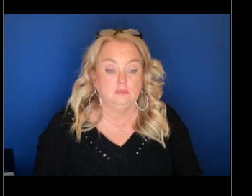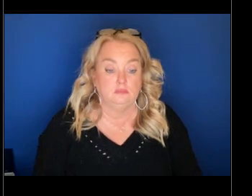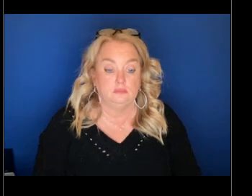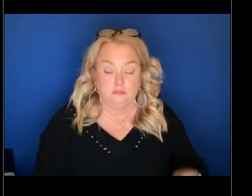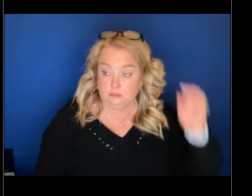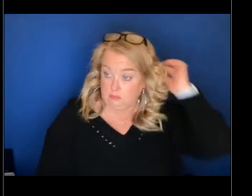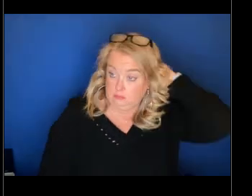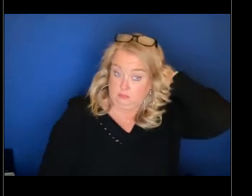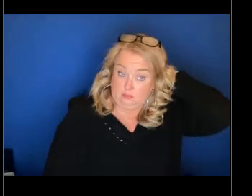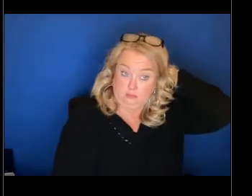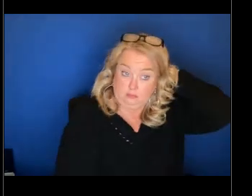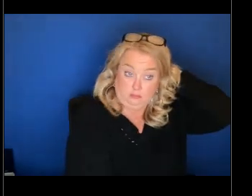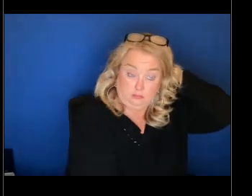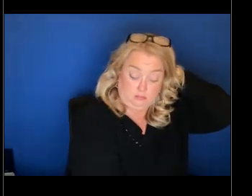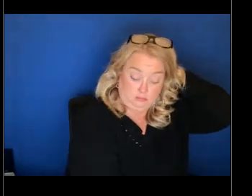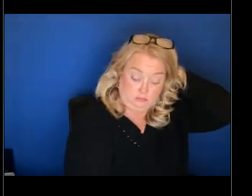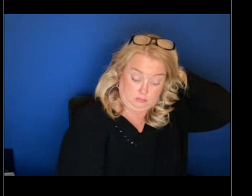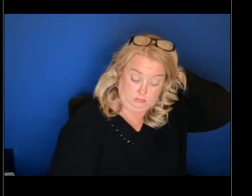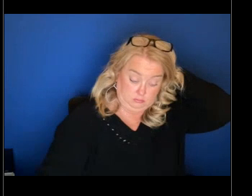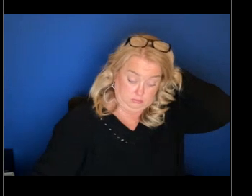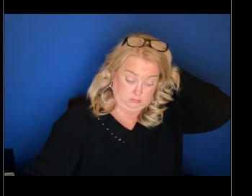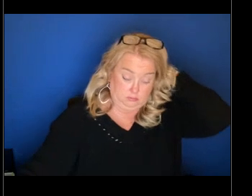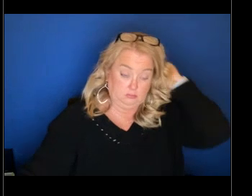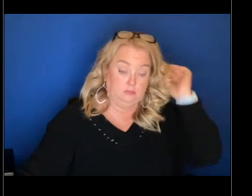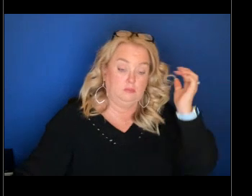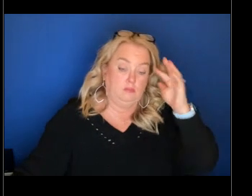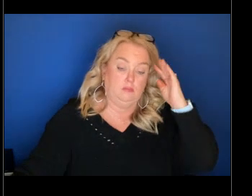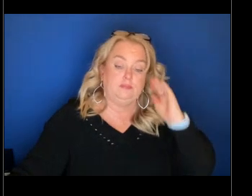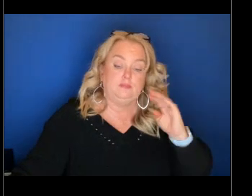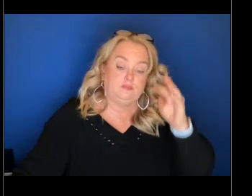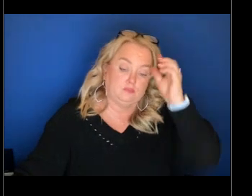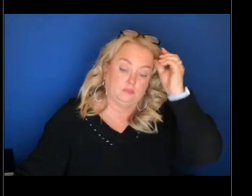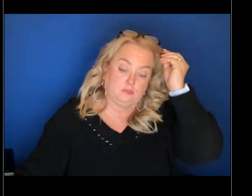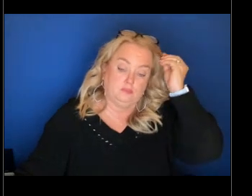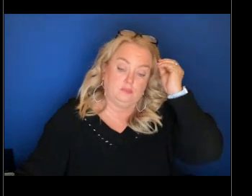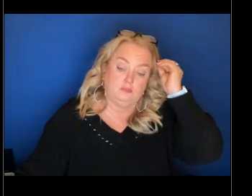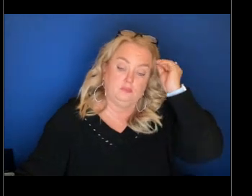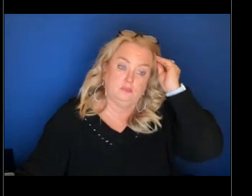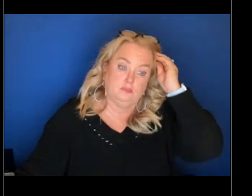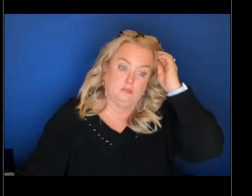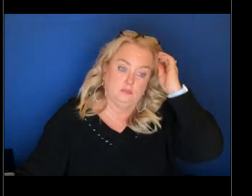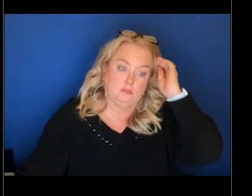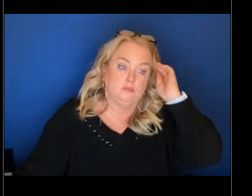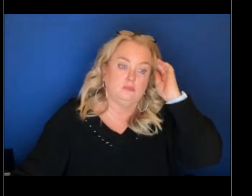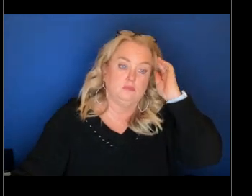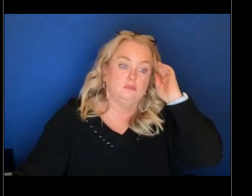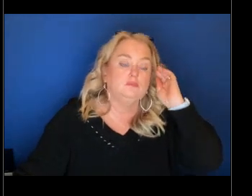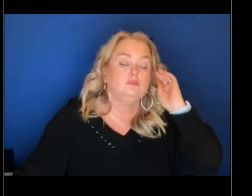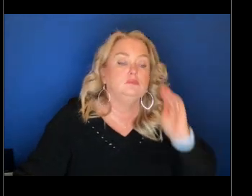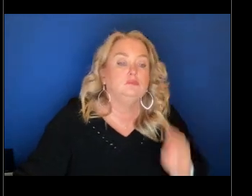We'll give participants a few more moments to get their selections in.